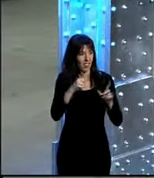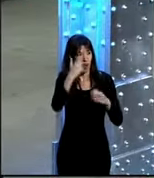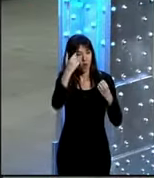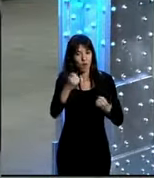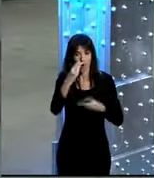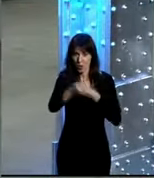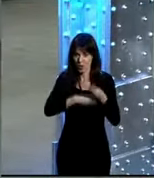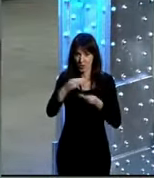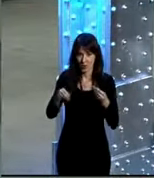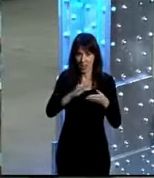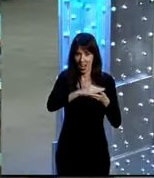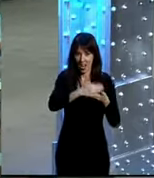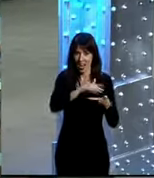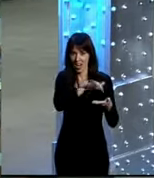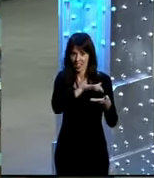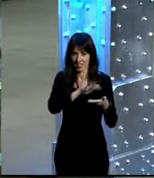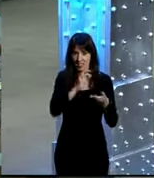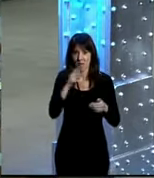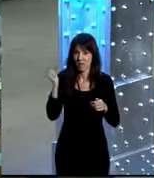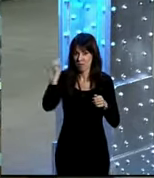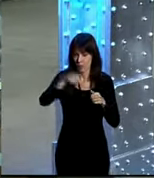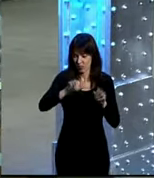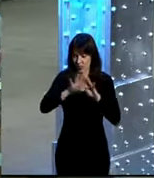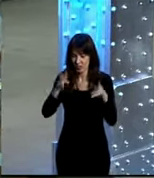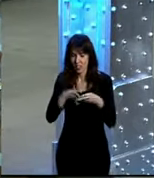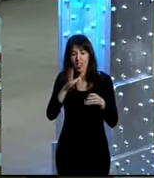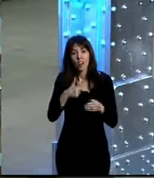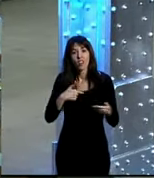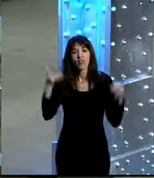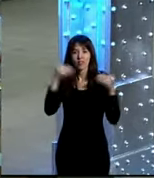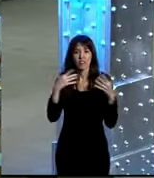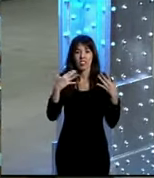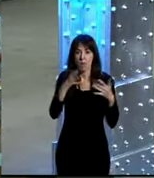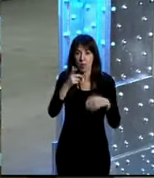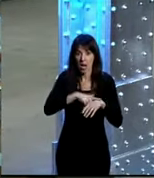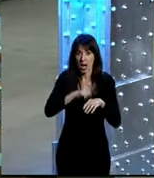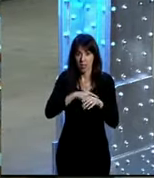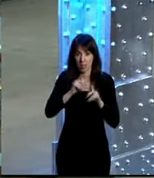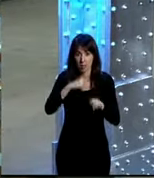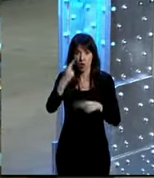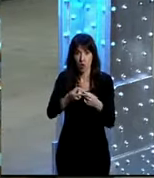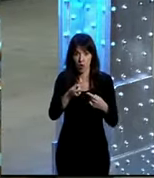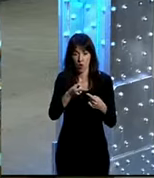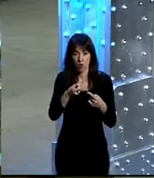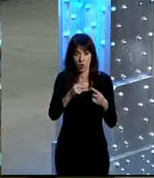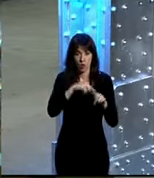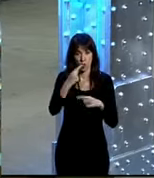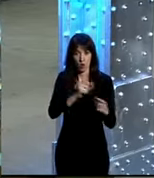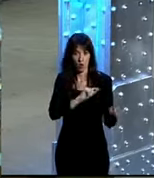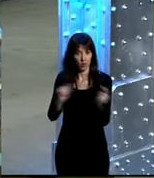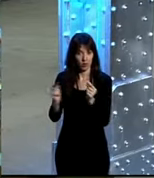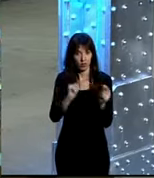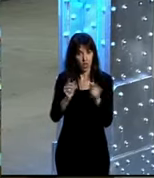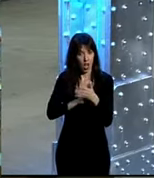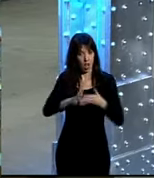new technologies and PowerPoints and PPTs, and besides doing many things in the internet. Well, I'm going to focus. I'm going to be extremely fast, so we